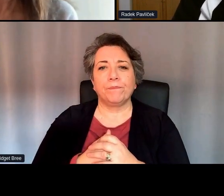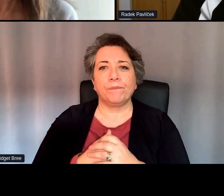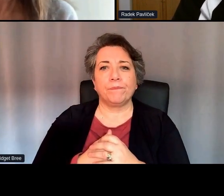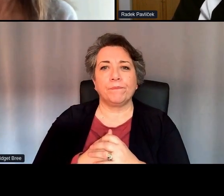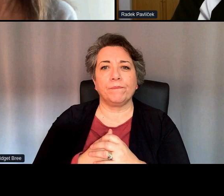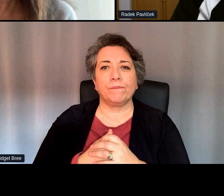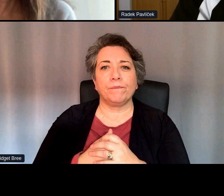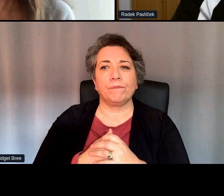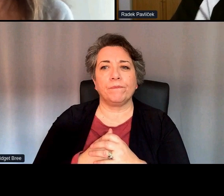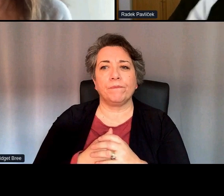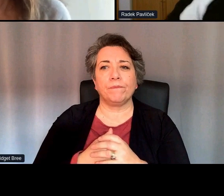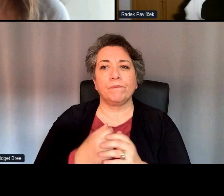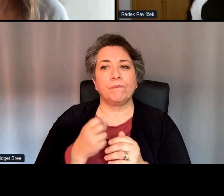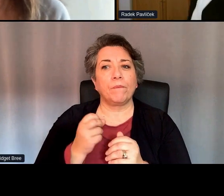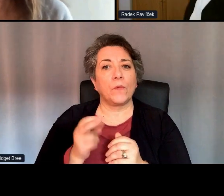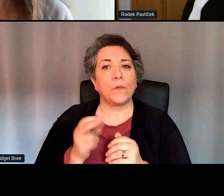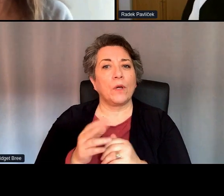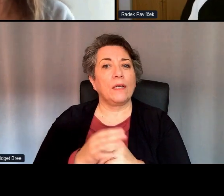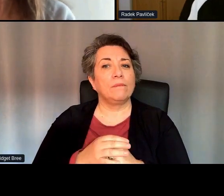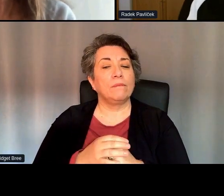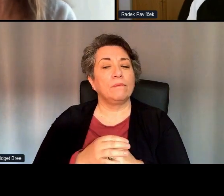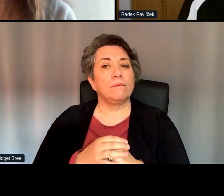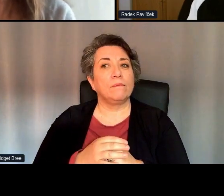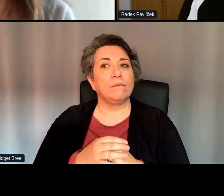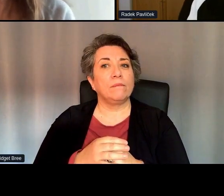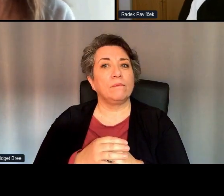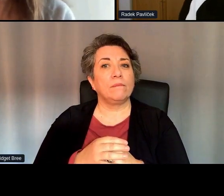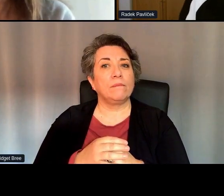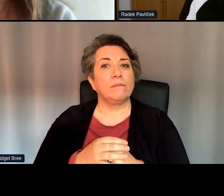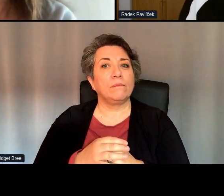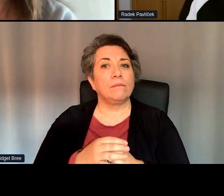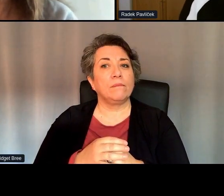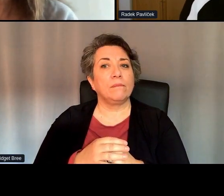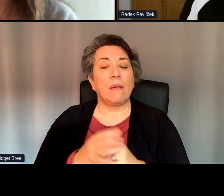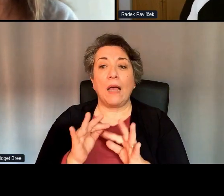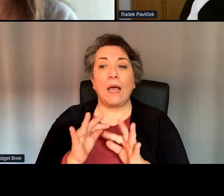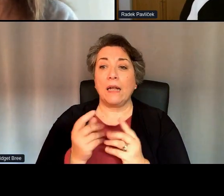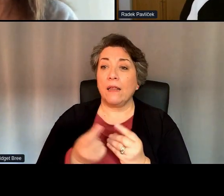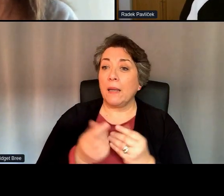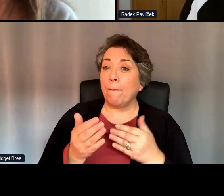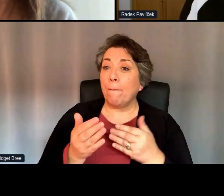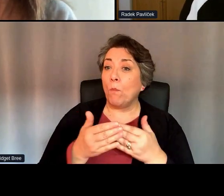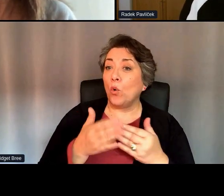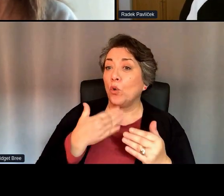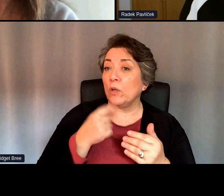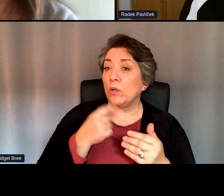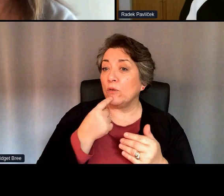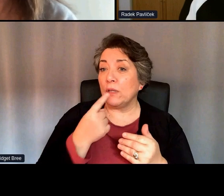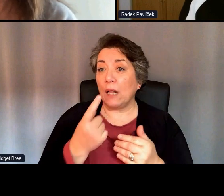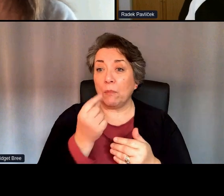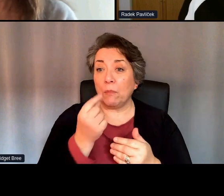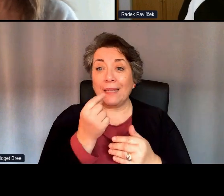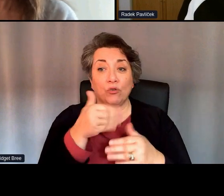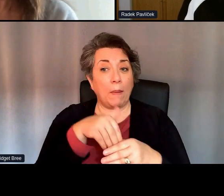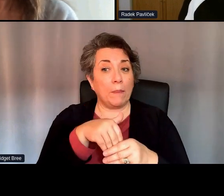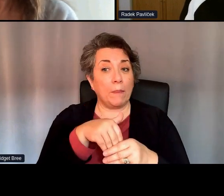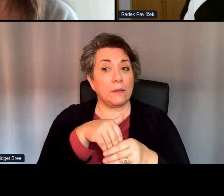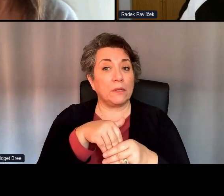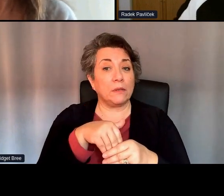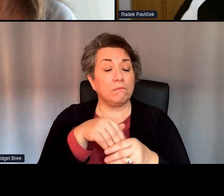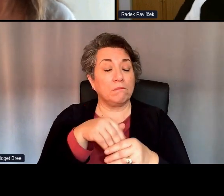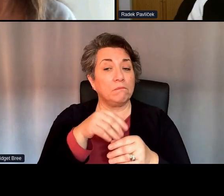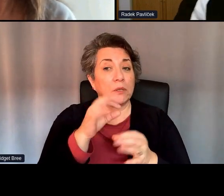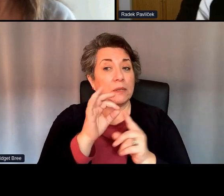Okay, very good. So anything else you would like to tell potential members? Any kind of